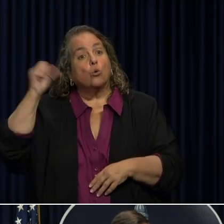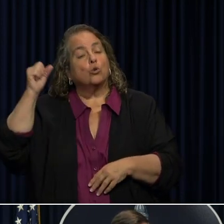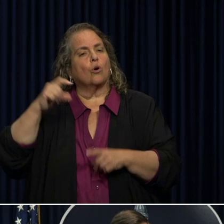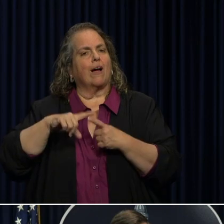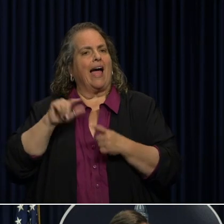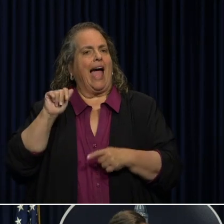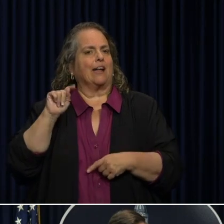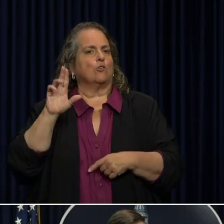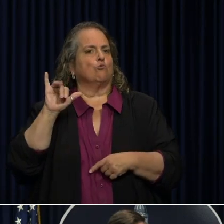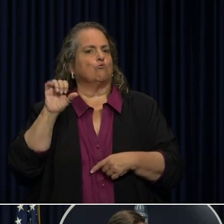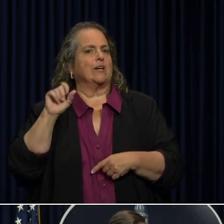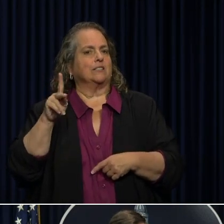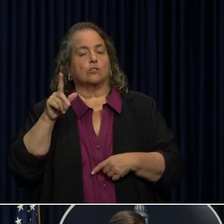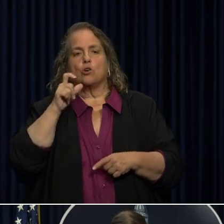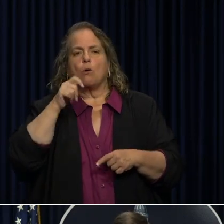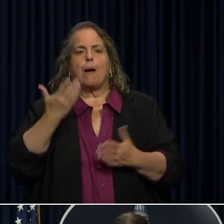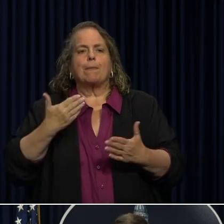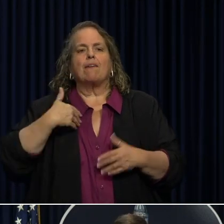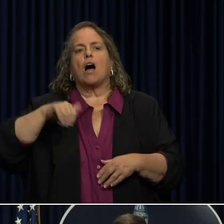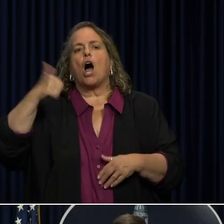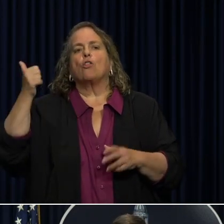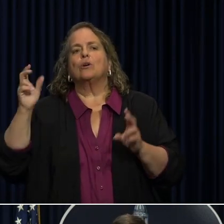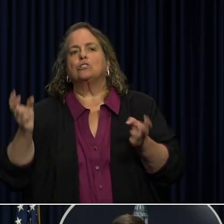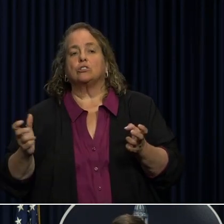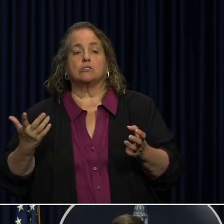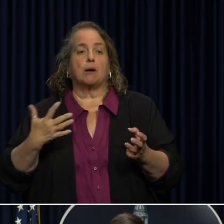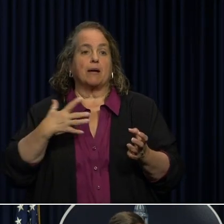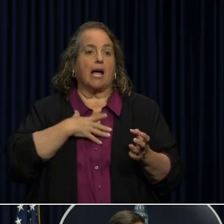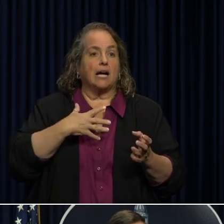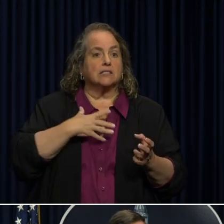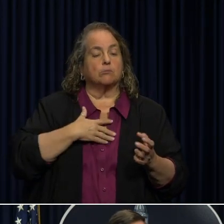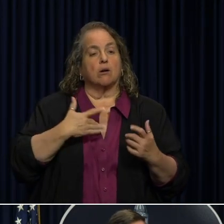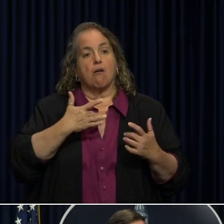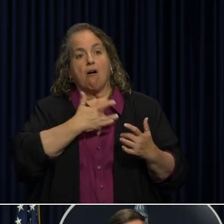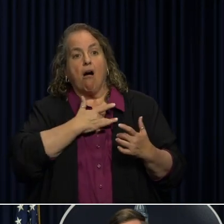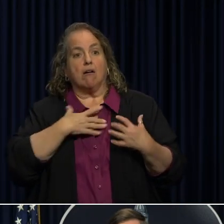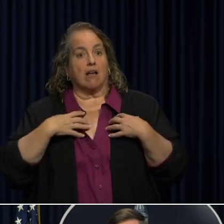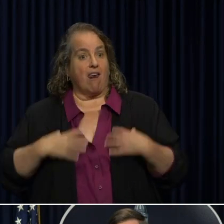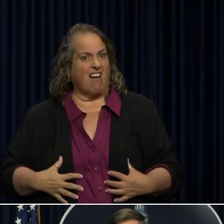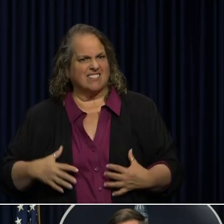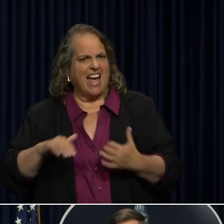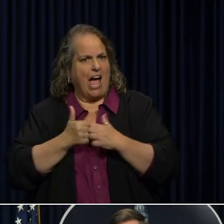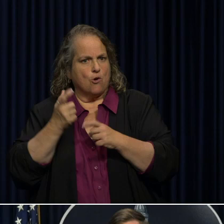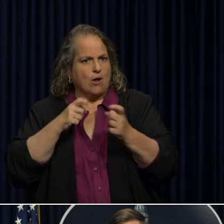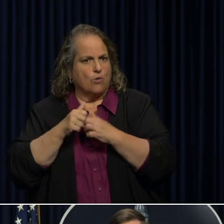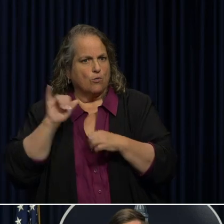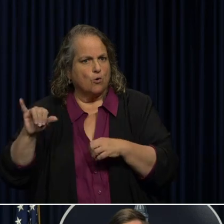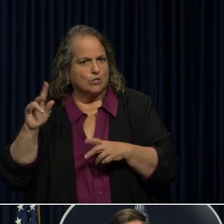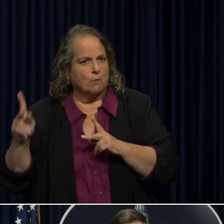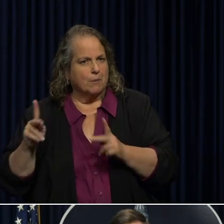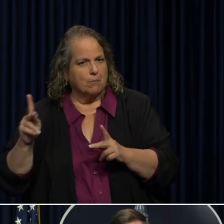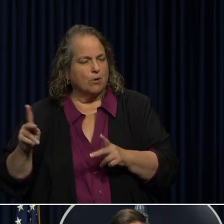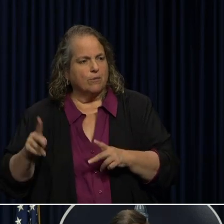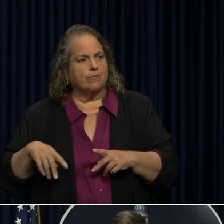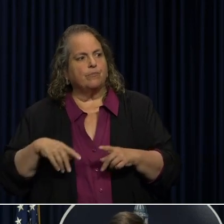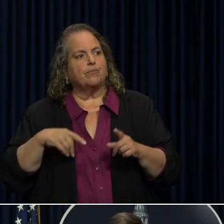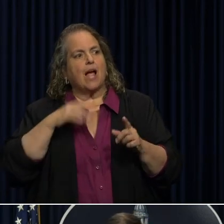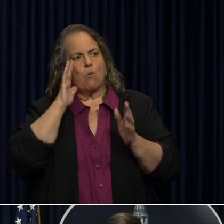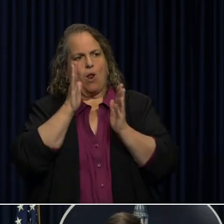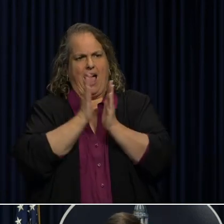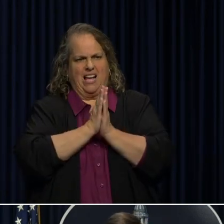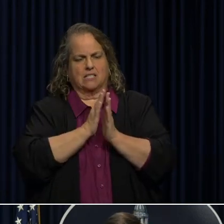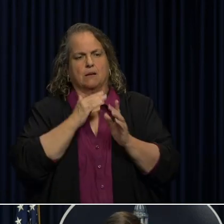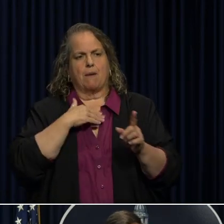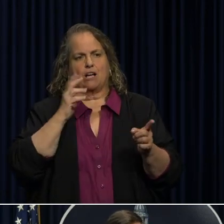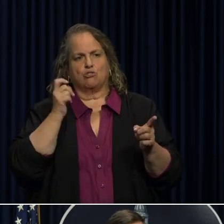to speak just a little bit about how we see that coming together, and she will be one of the individuals working directly in a back and